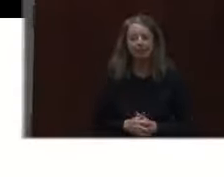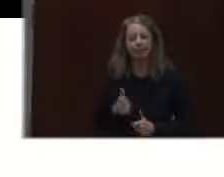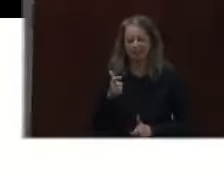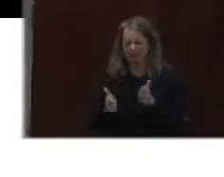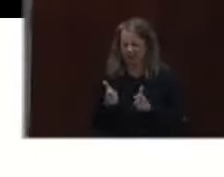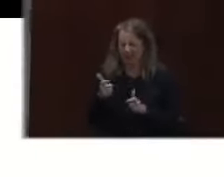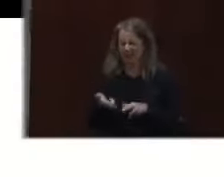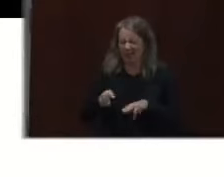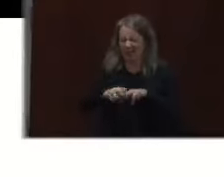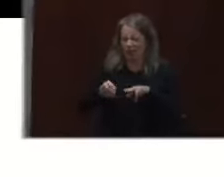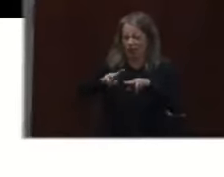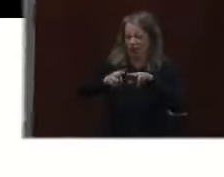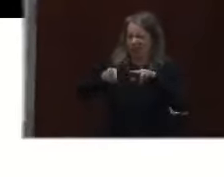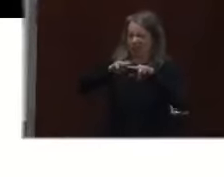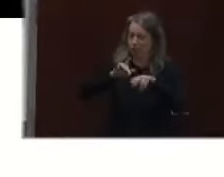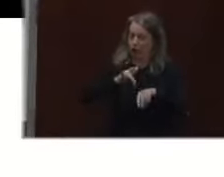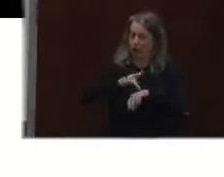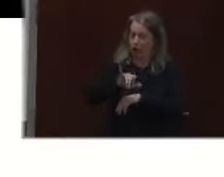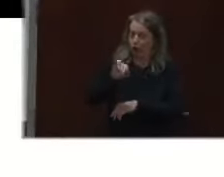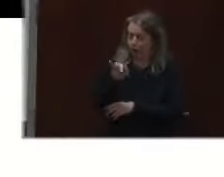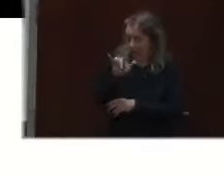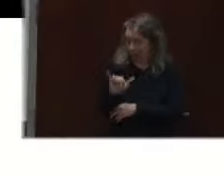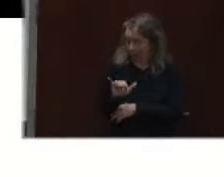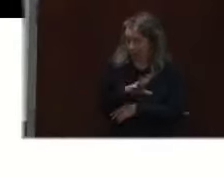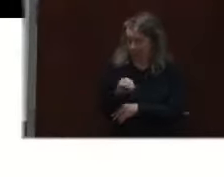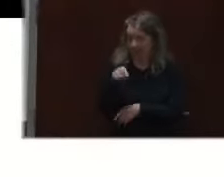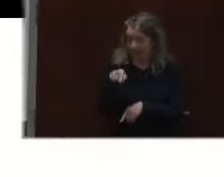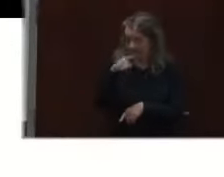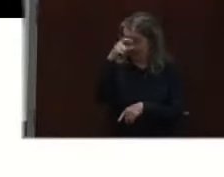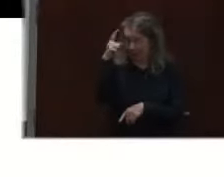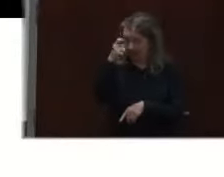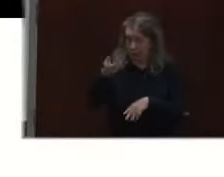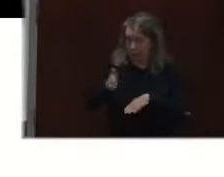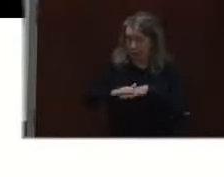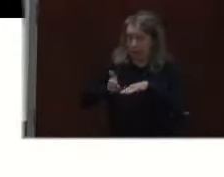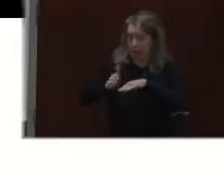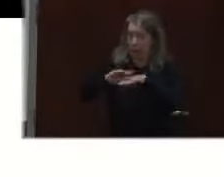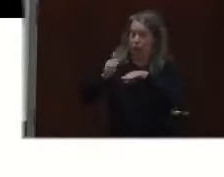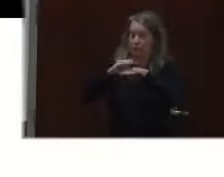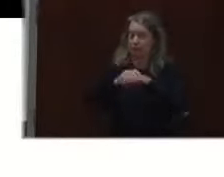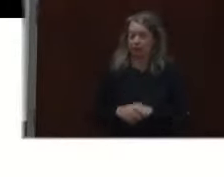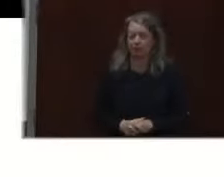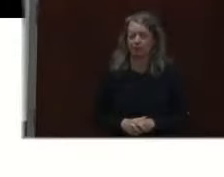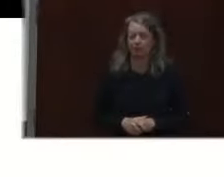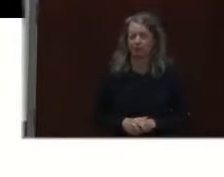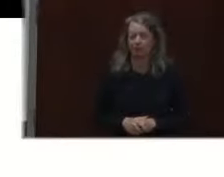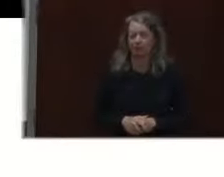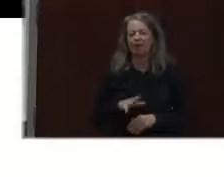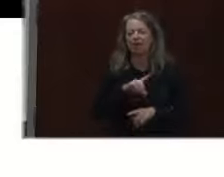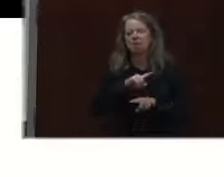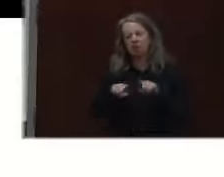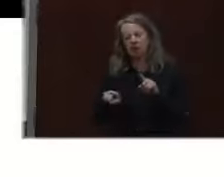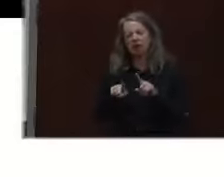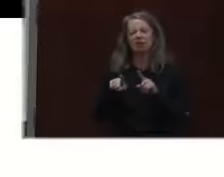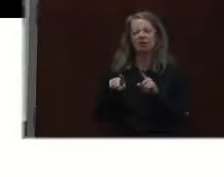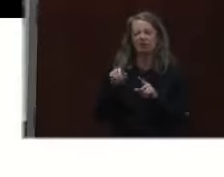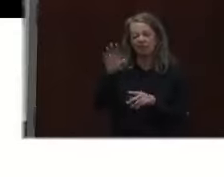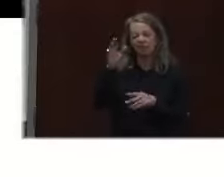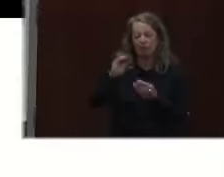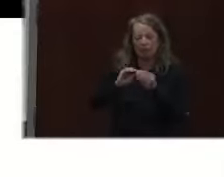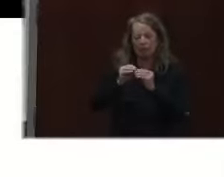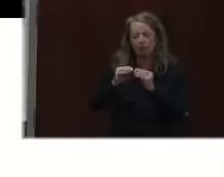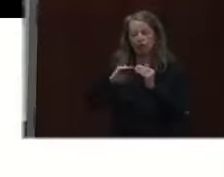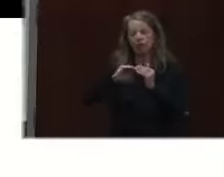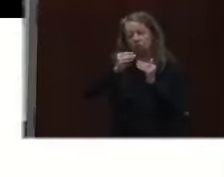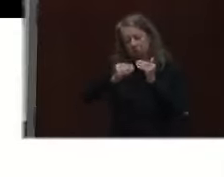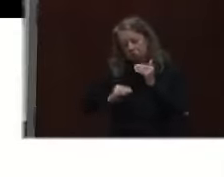increase beginning in early July and throughout the summer, with a leveling throughout September,